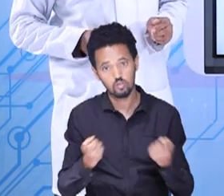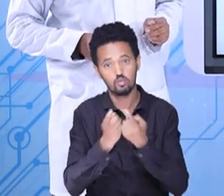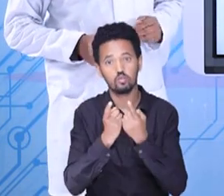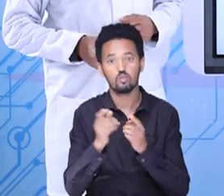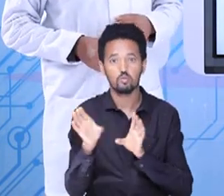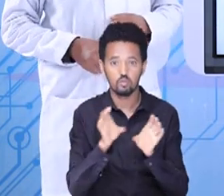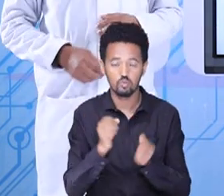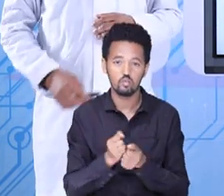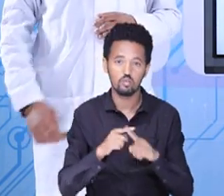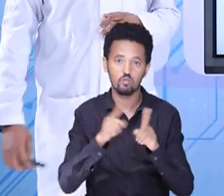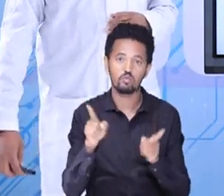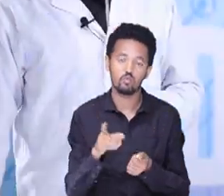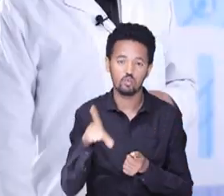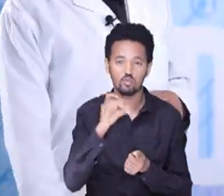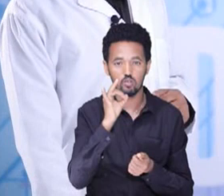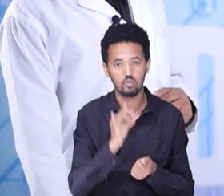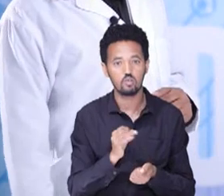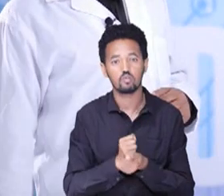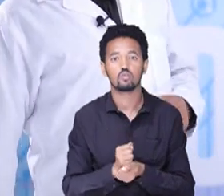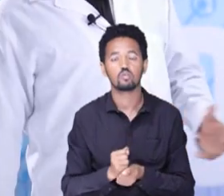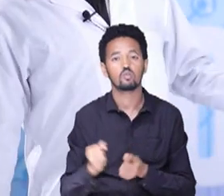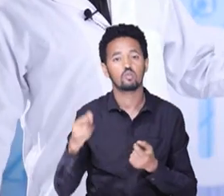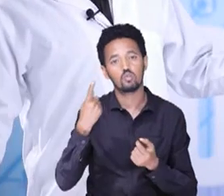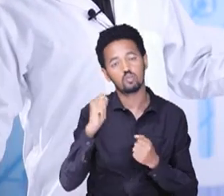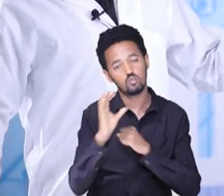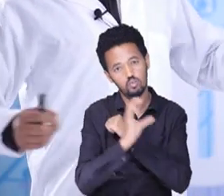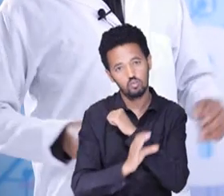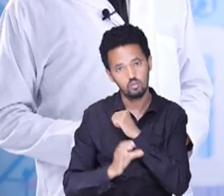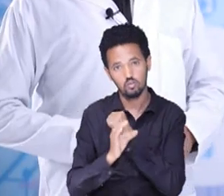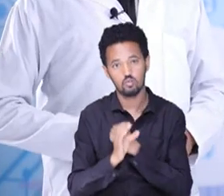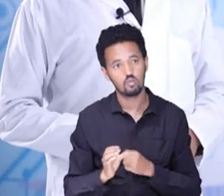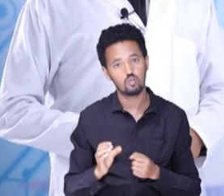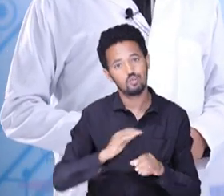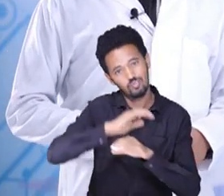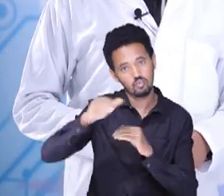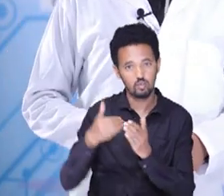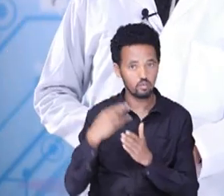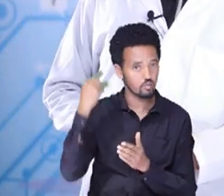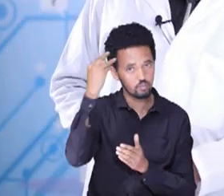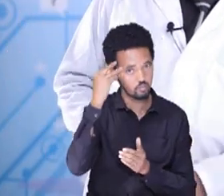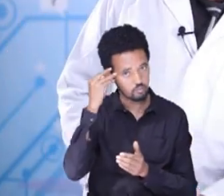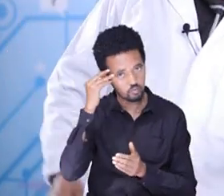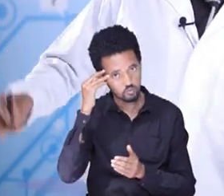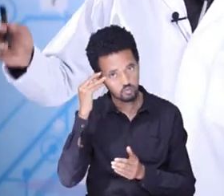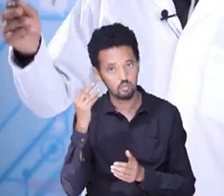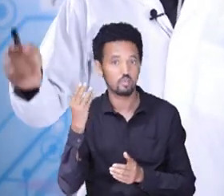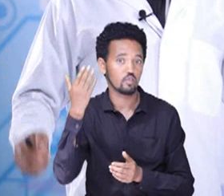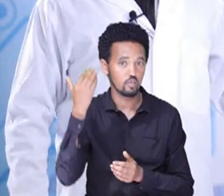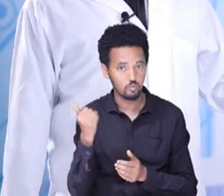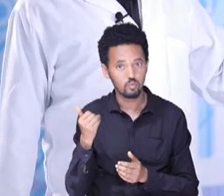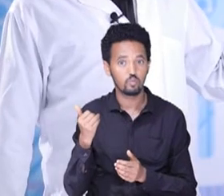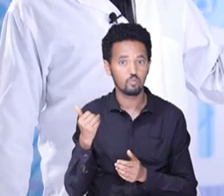different kelas in the different part of the country. Prime Minister during the time of Emperor Haile Selassie, the first